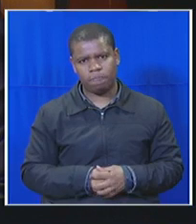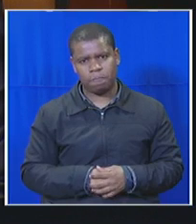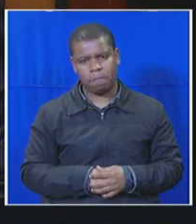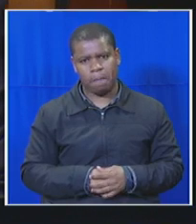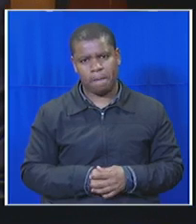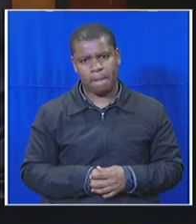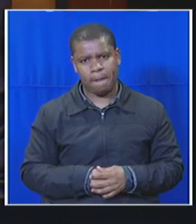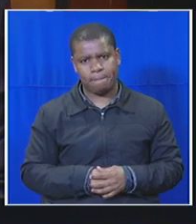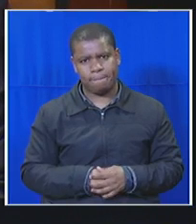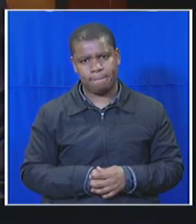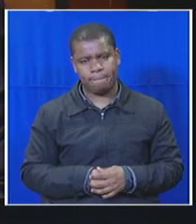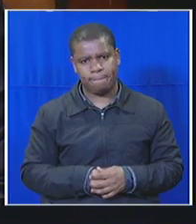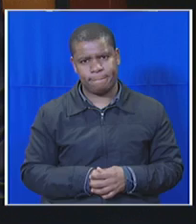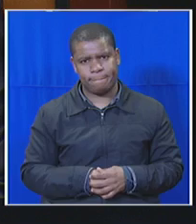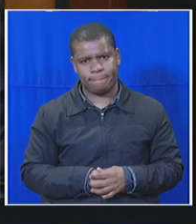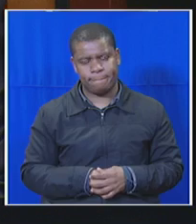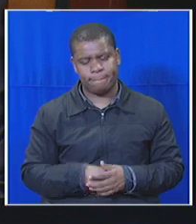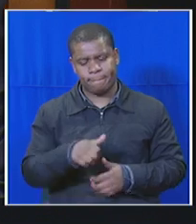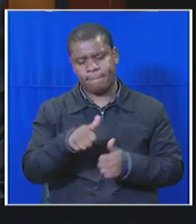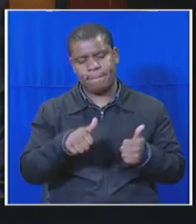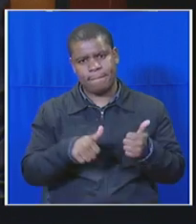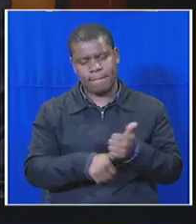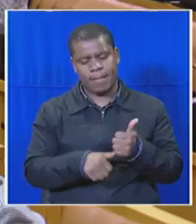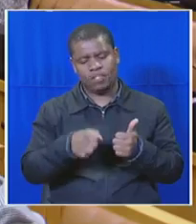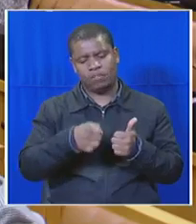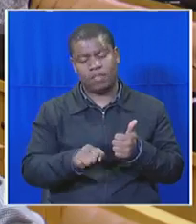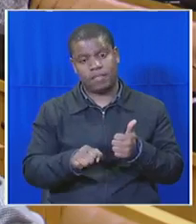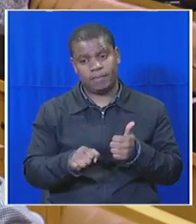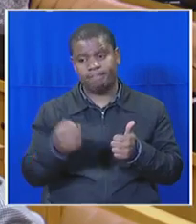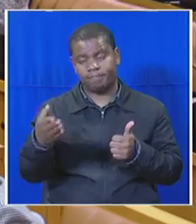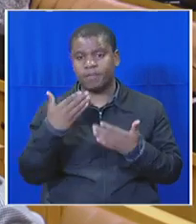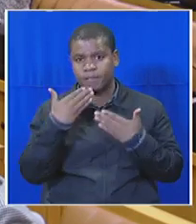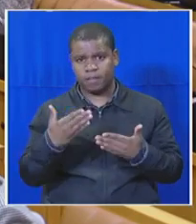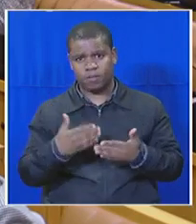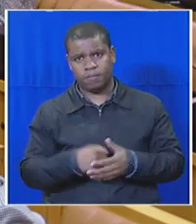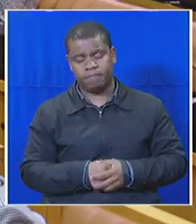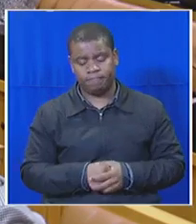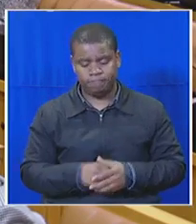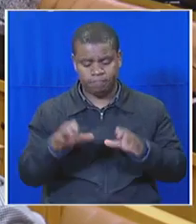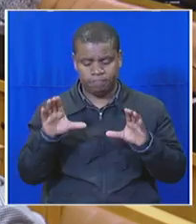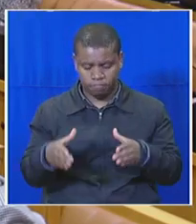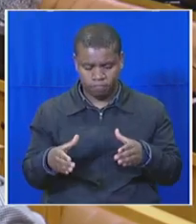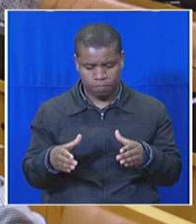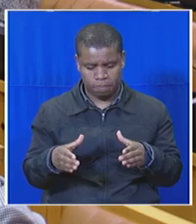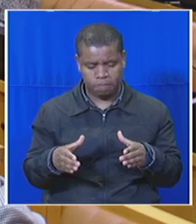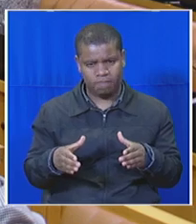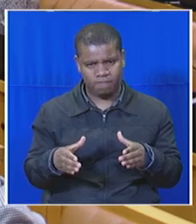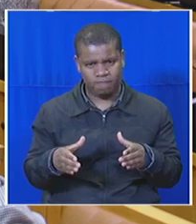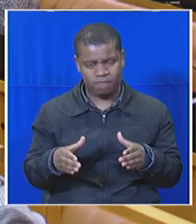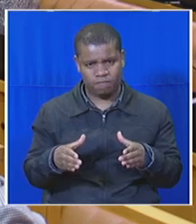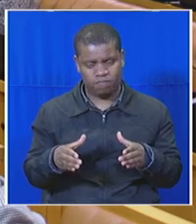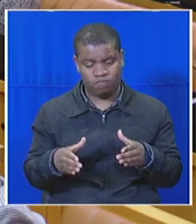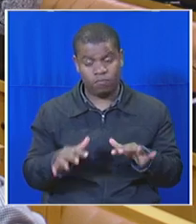Ke a leboga motlotlegi motlatsa Musa Khotla. Mo boemong jwa mokgatlo wa batho wa African